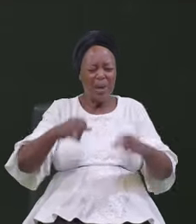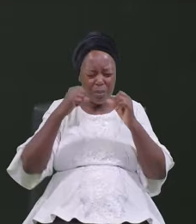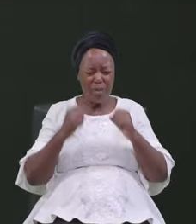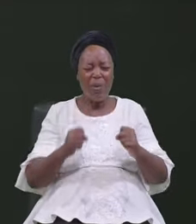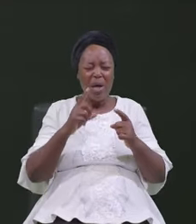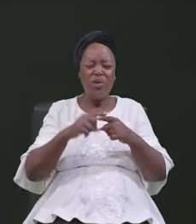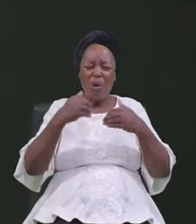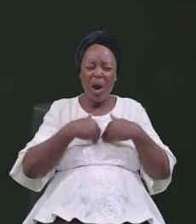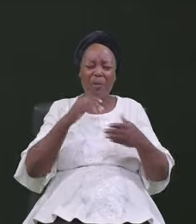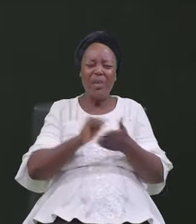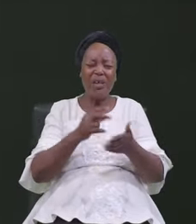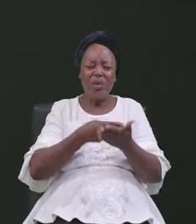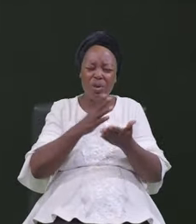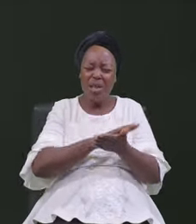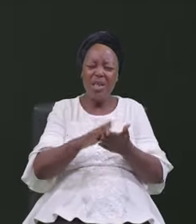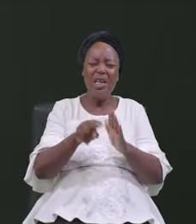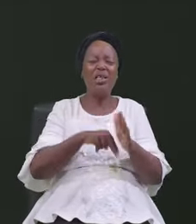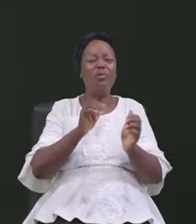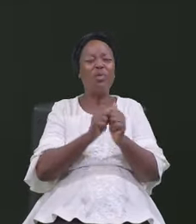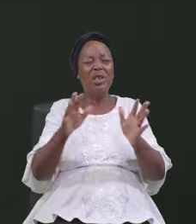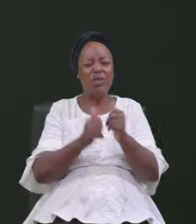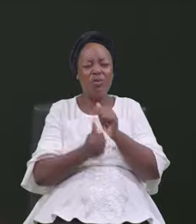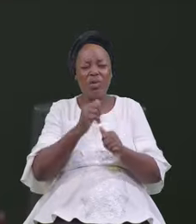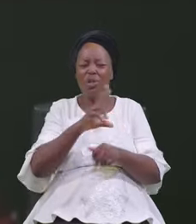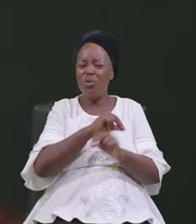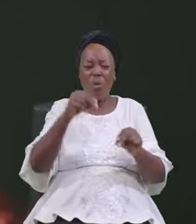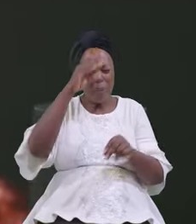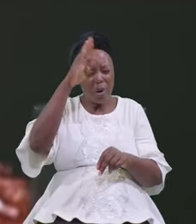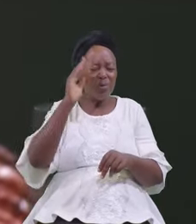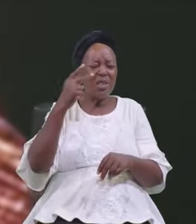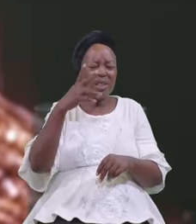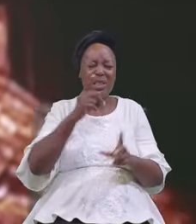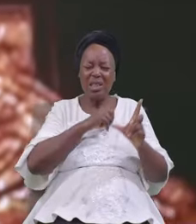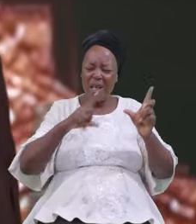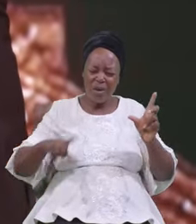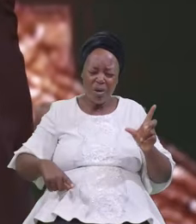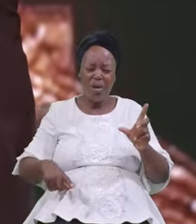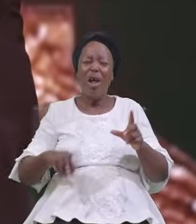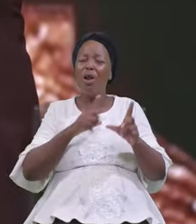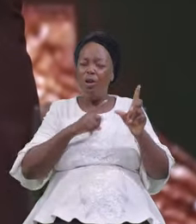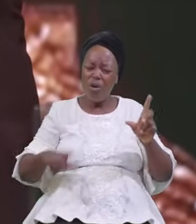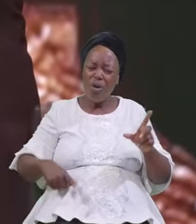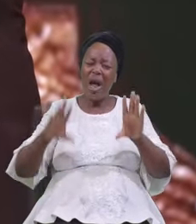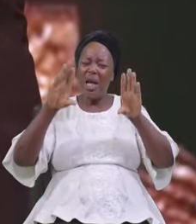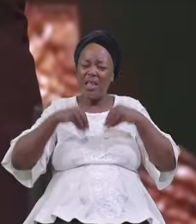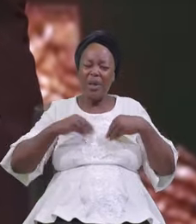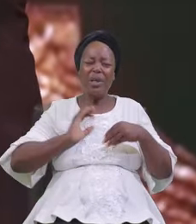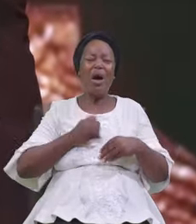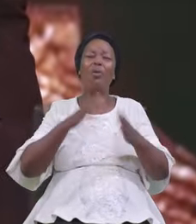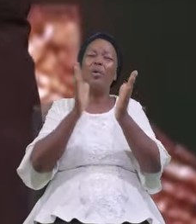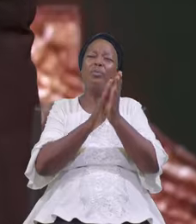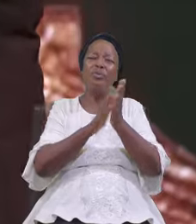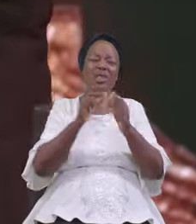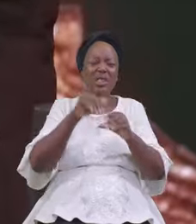to have that holiness without which no man shall see the Lord. Lord, accept our praises